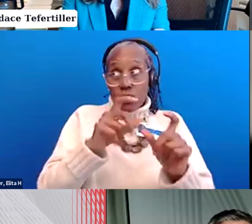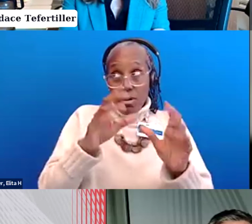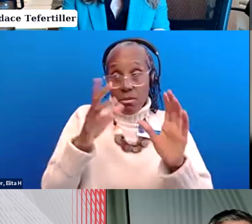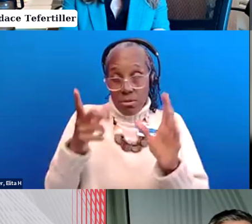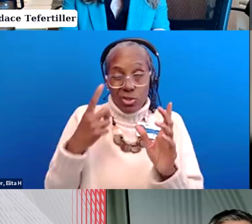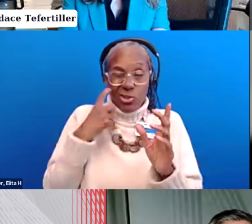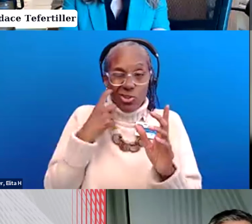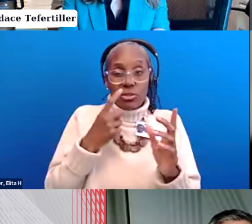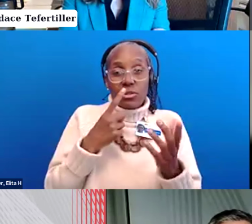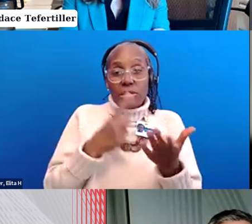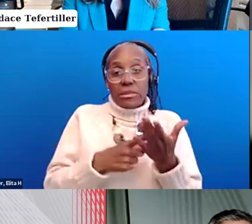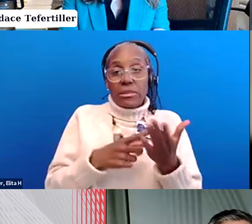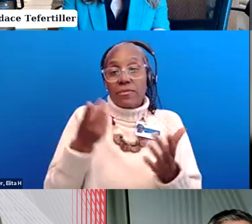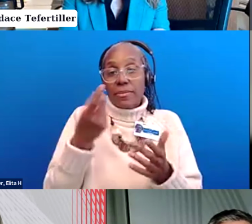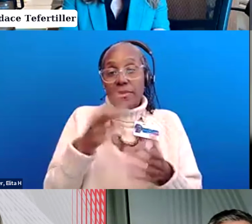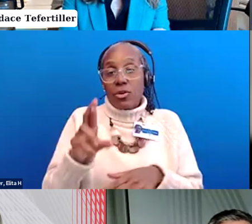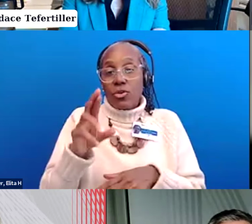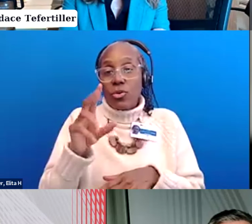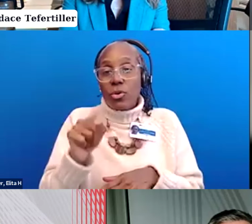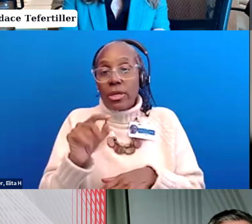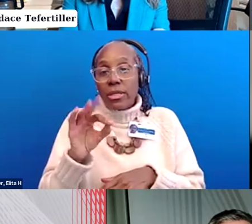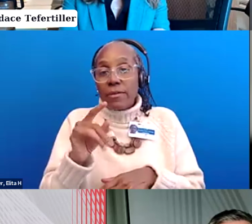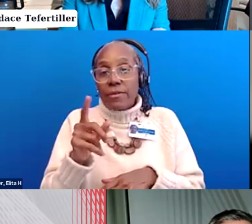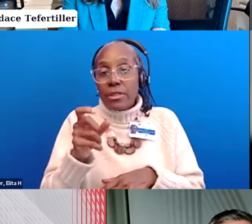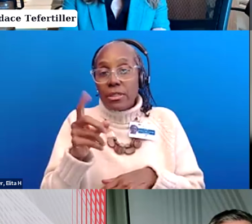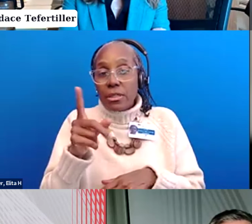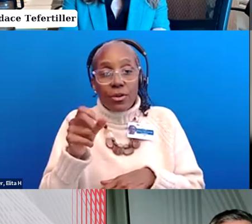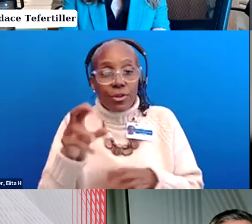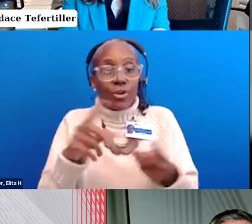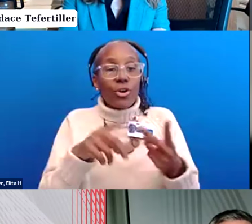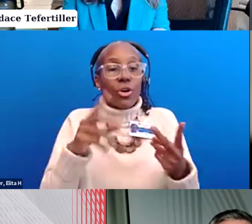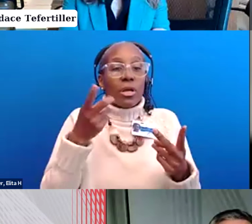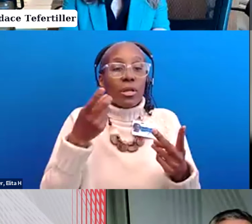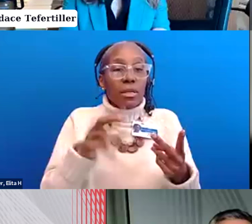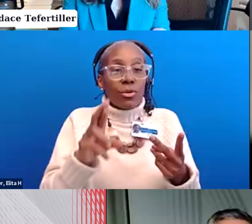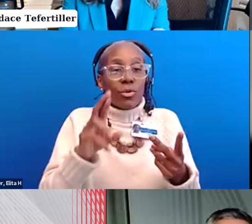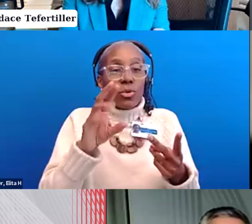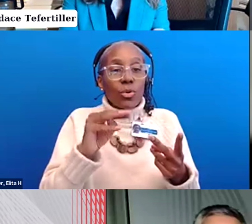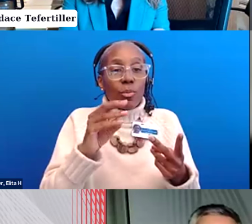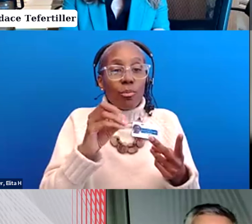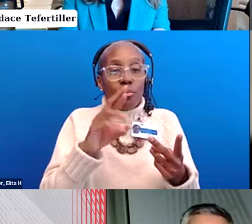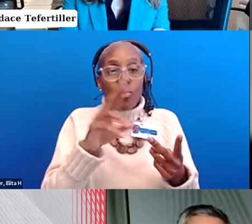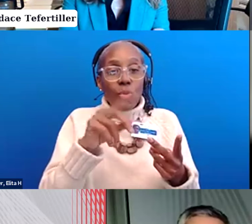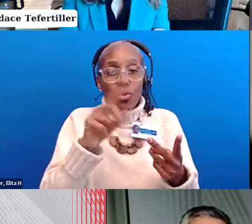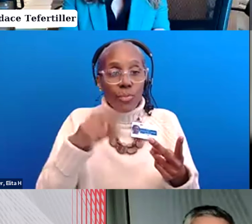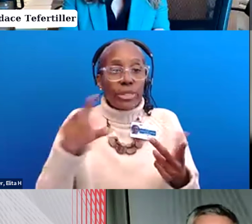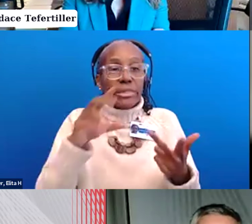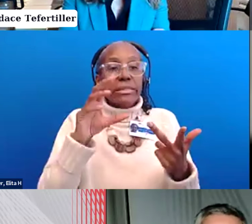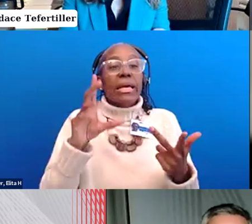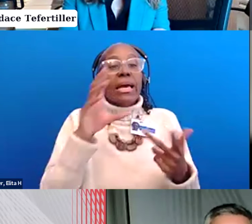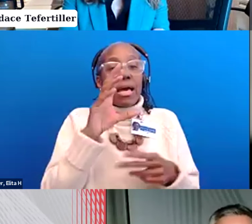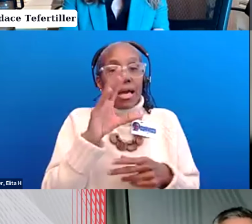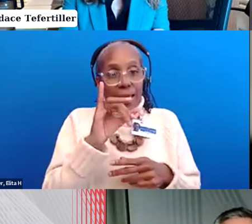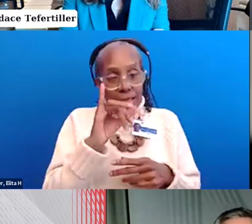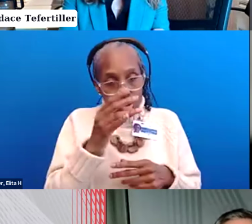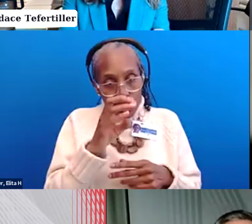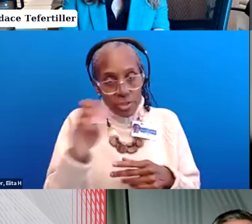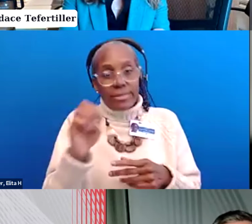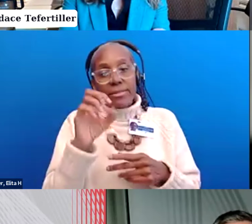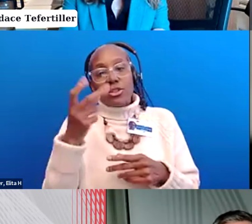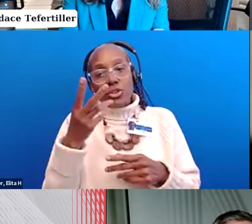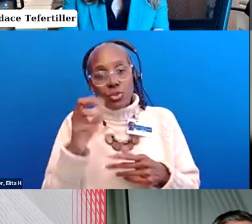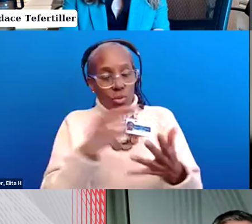Dr. Tefertiller and Moritz and Sherown and Jessie as well today. So we